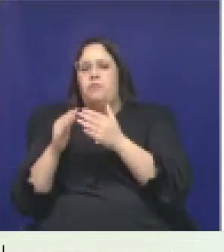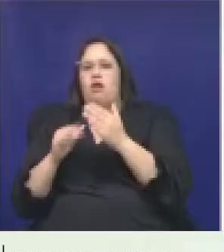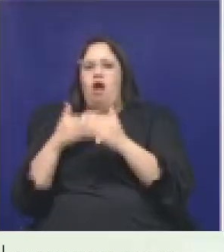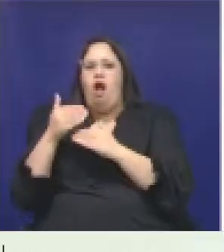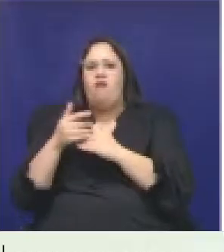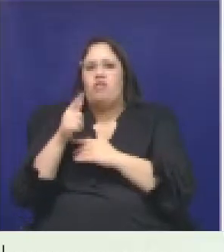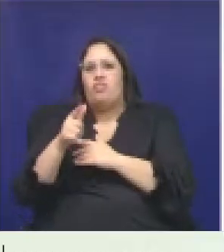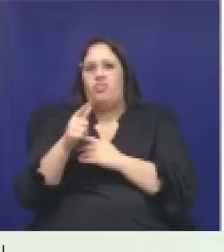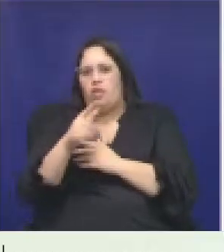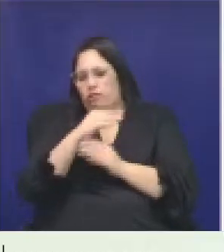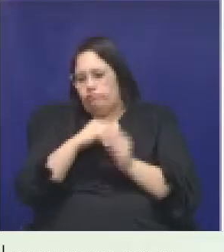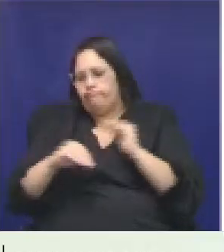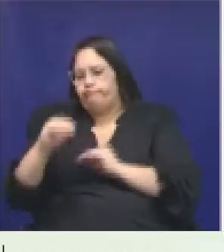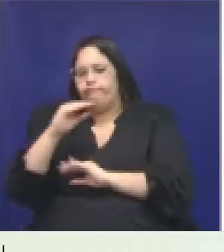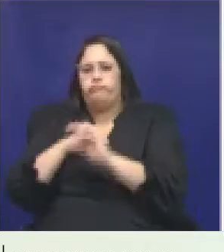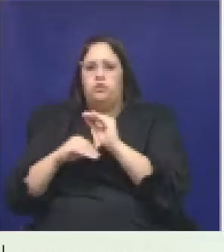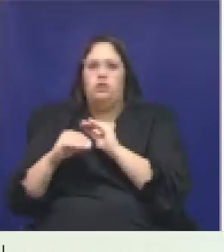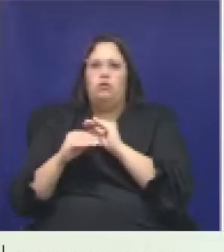productive incubation